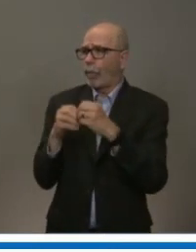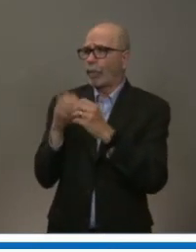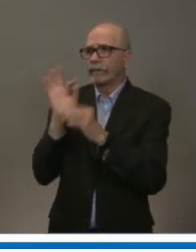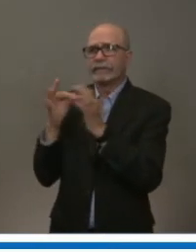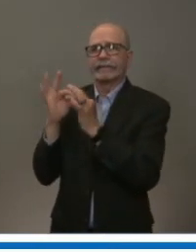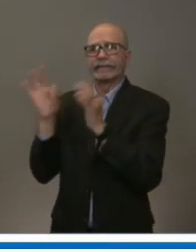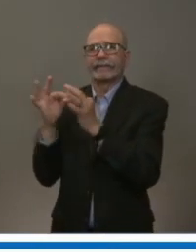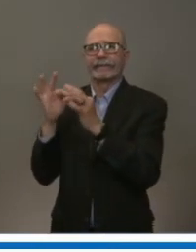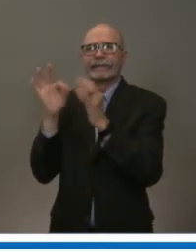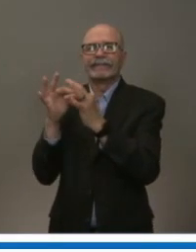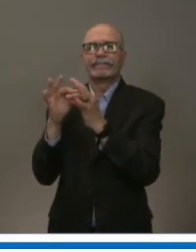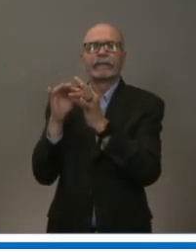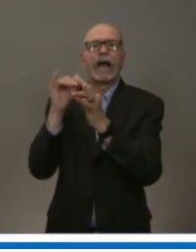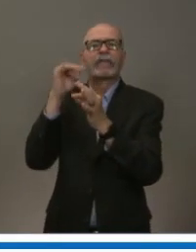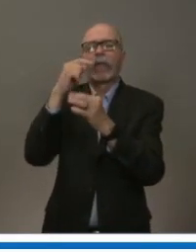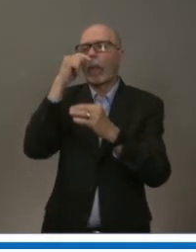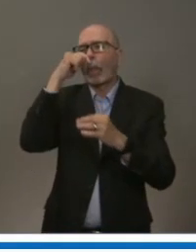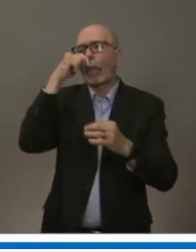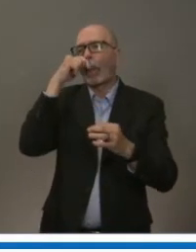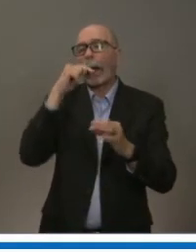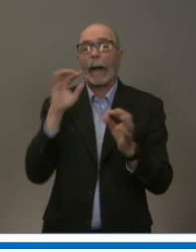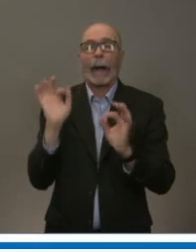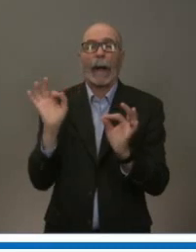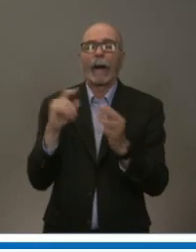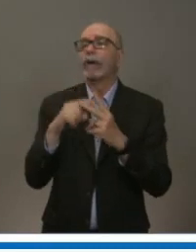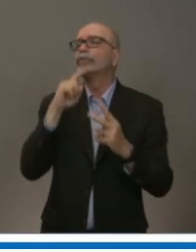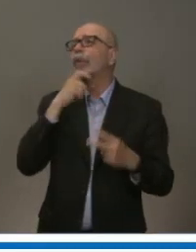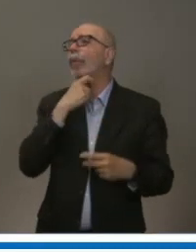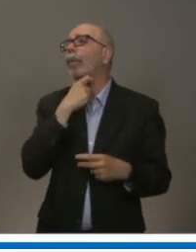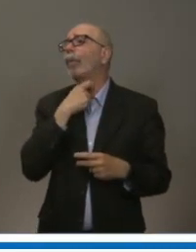that you have a runny nose and a sore throat, that's going to be a lot